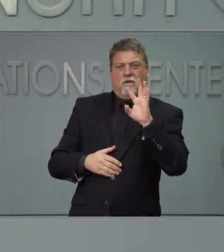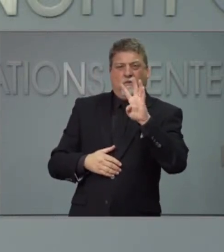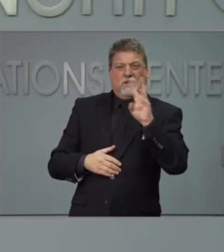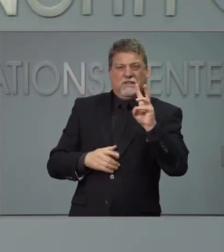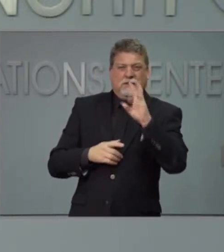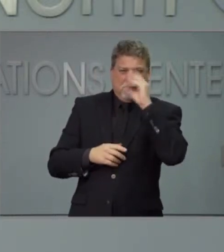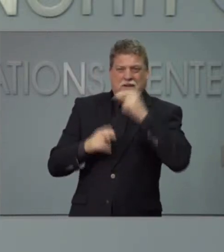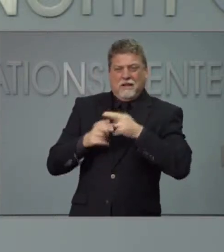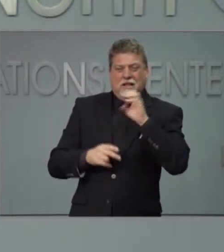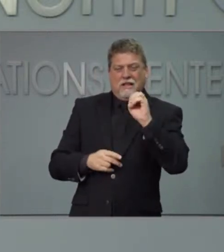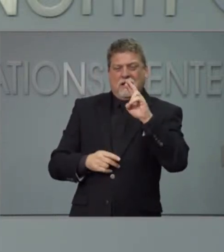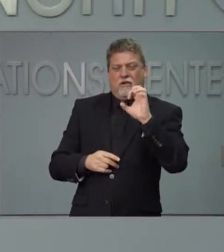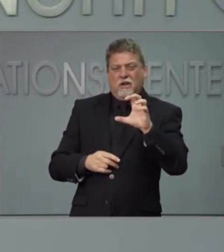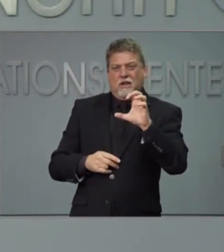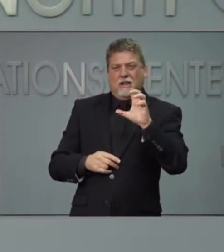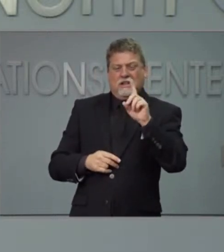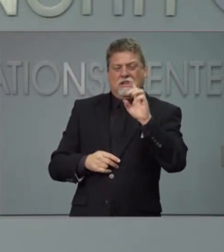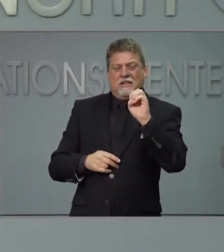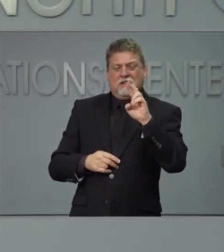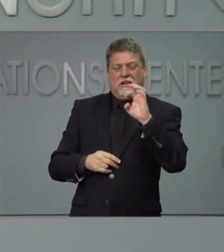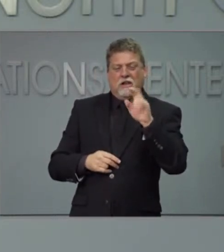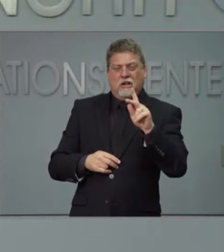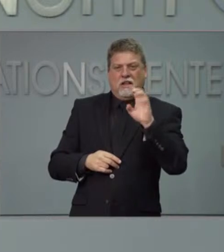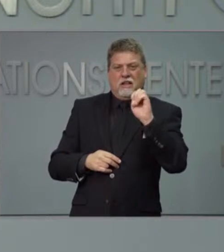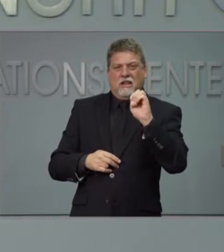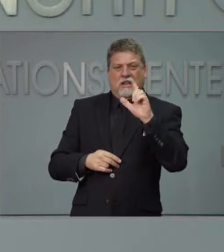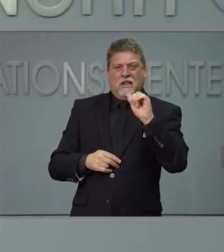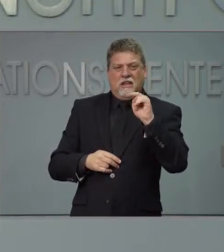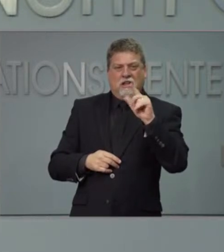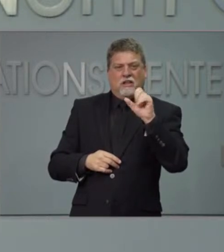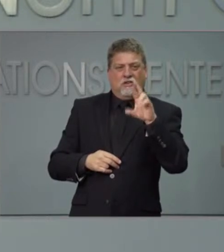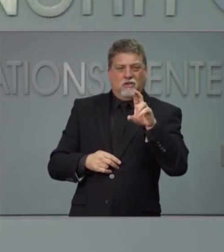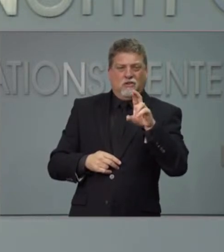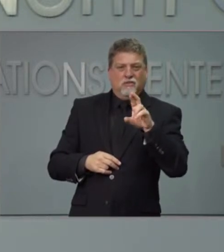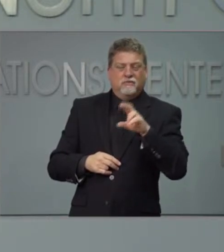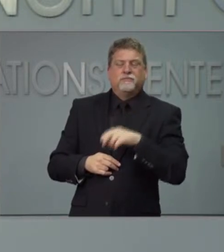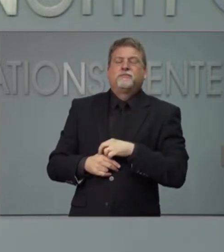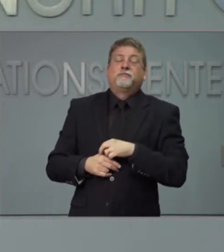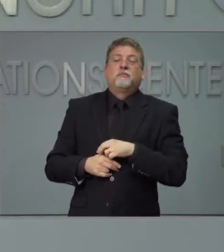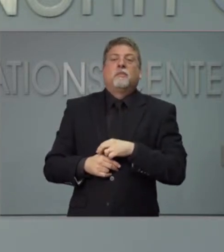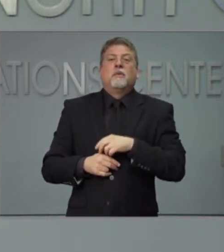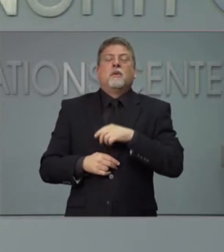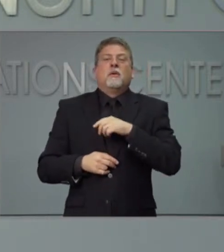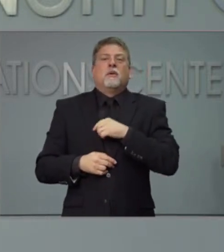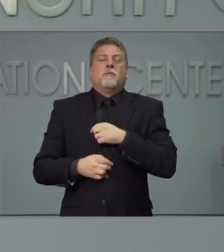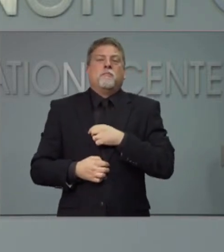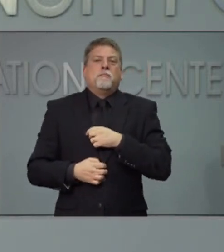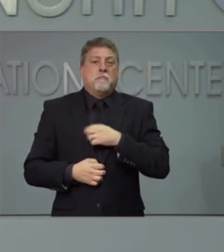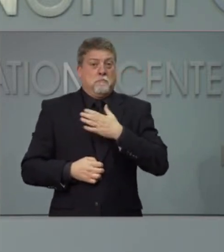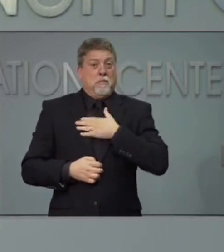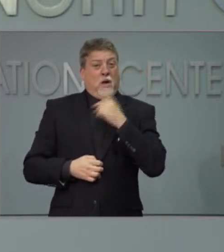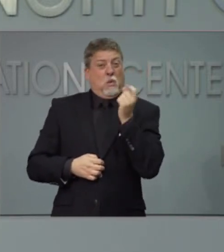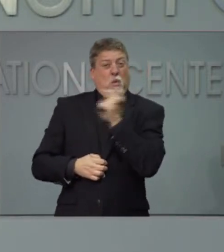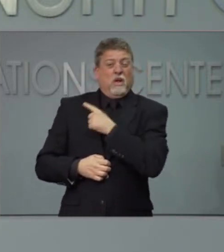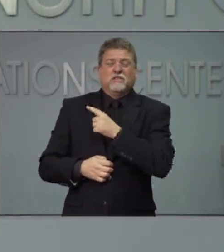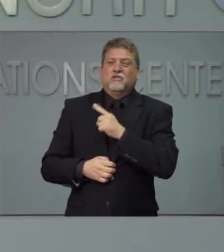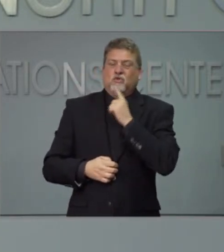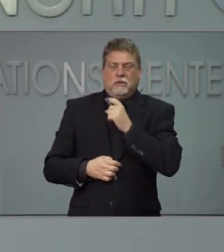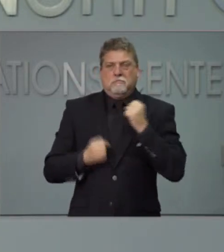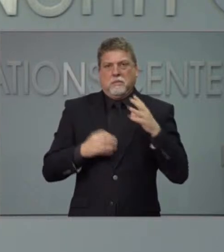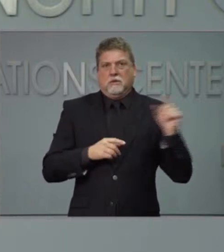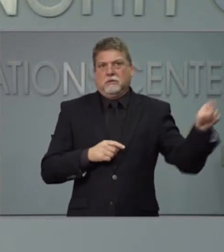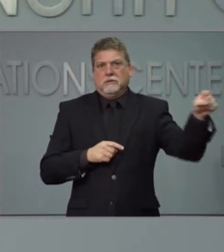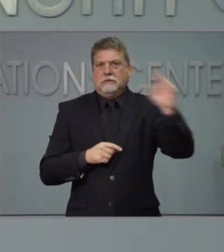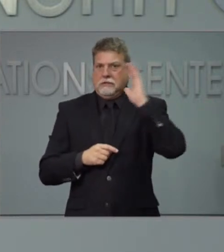Thank you for taking my question. This is Derek Dellinger with Fox 46. There's a question right now that I think a lot of people are wondering right now. And there is